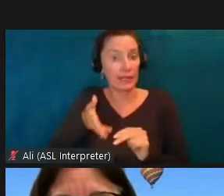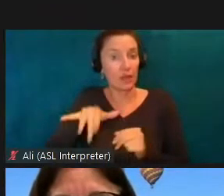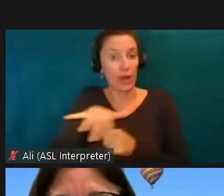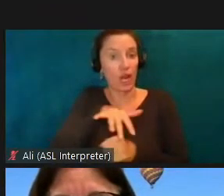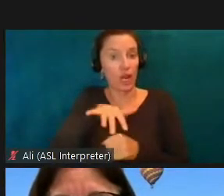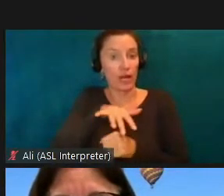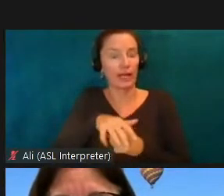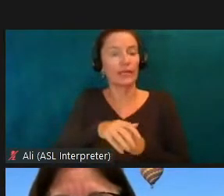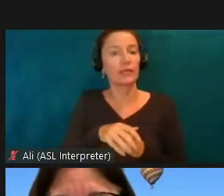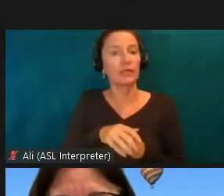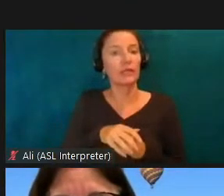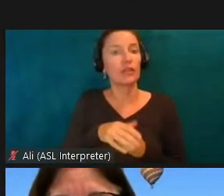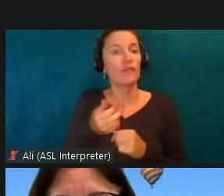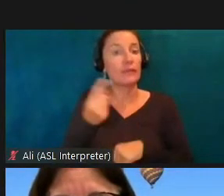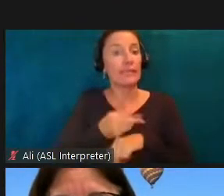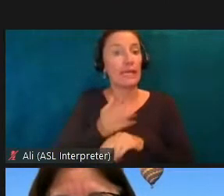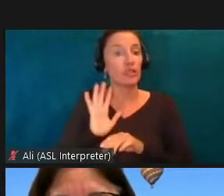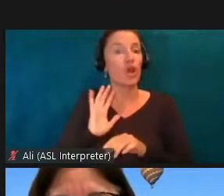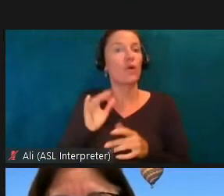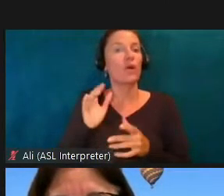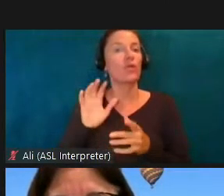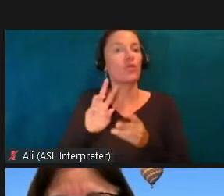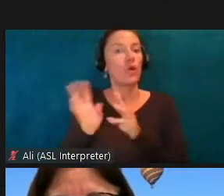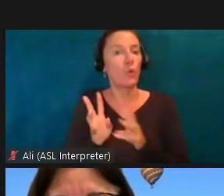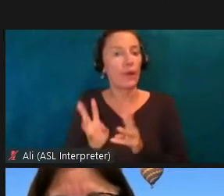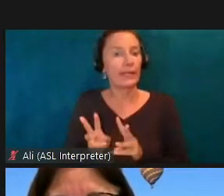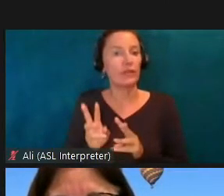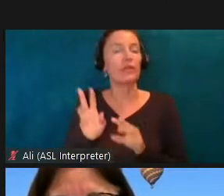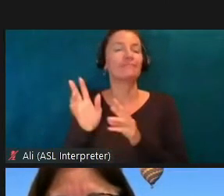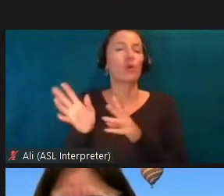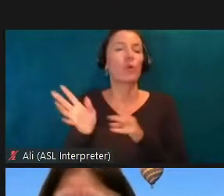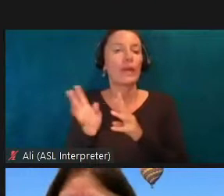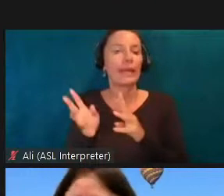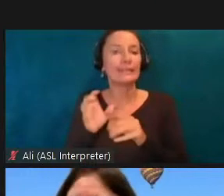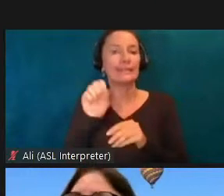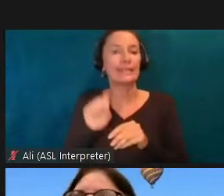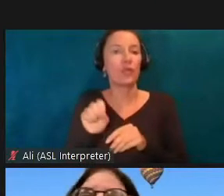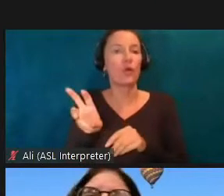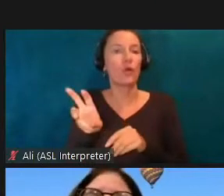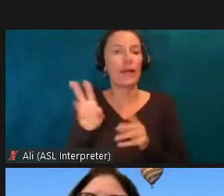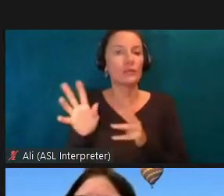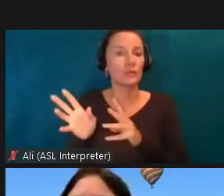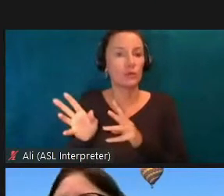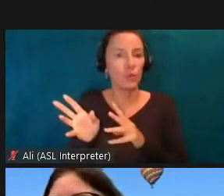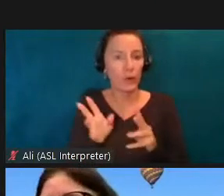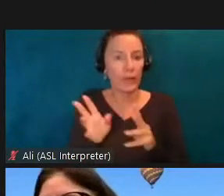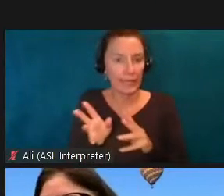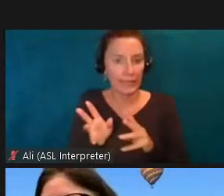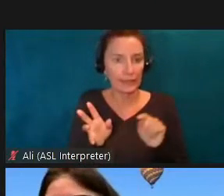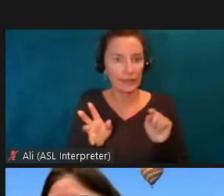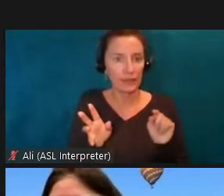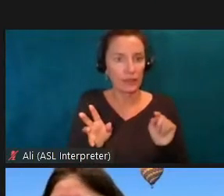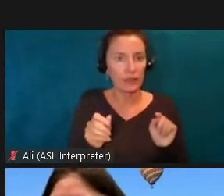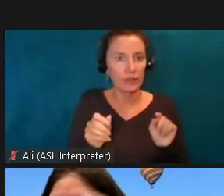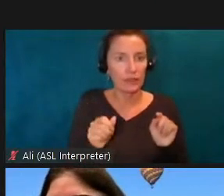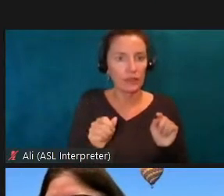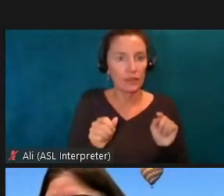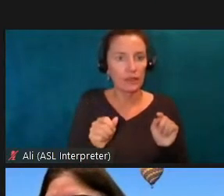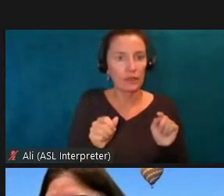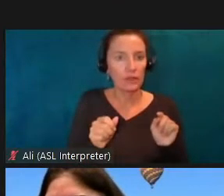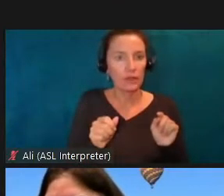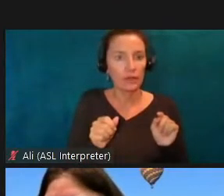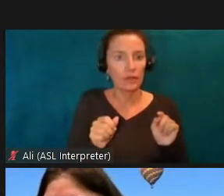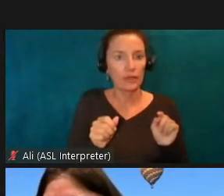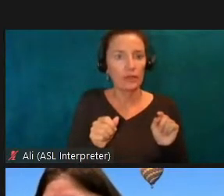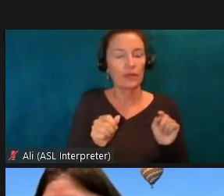to the southwest winds, which now the heel where the fire came from became the most opportune